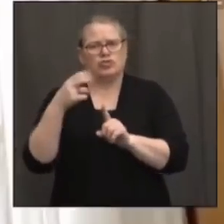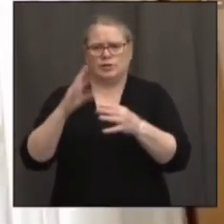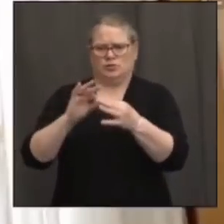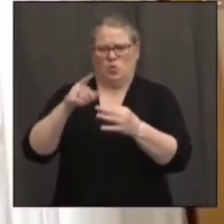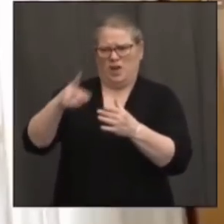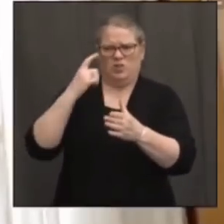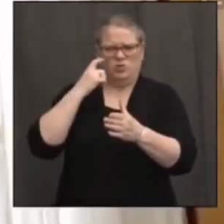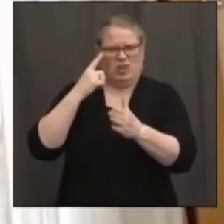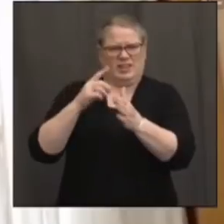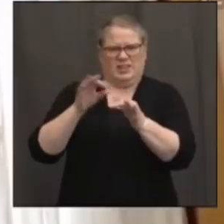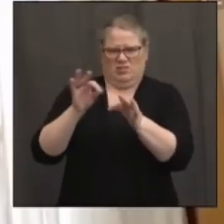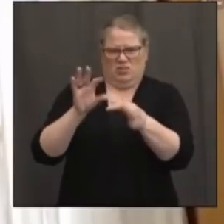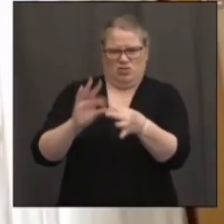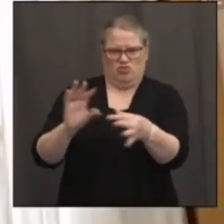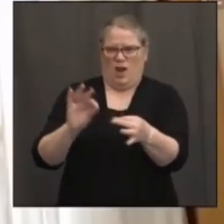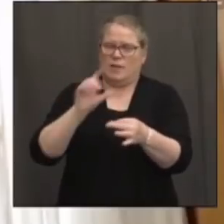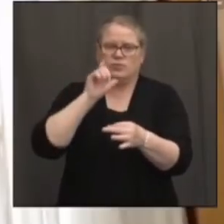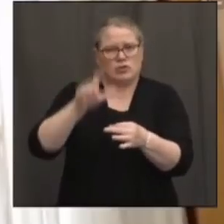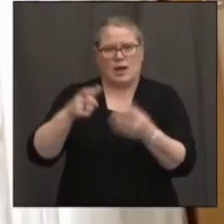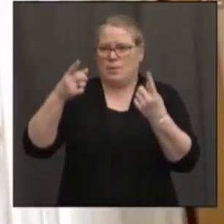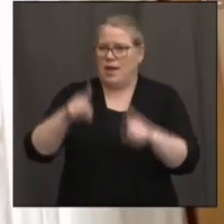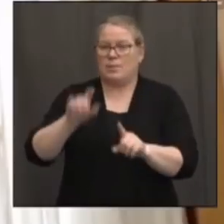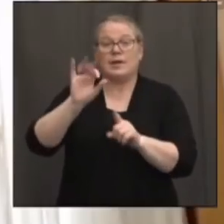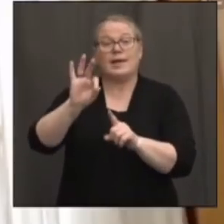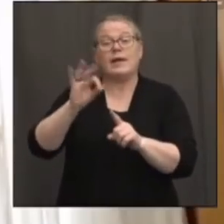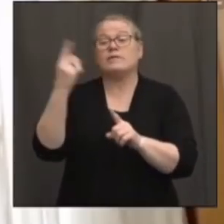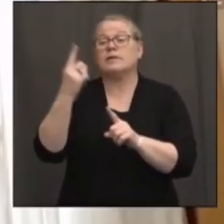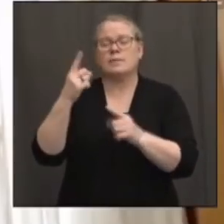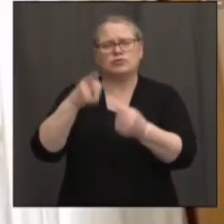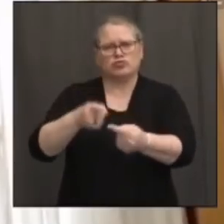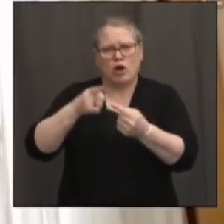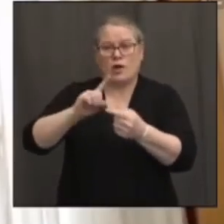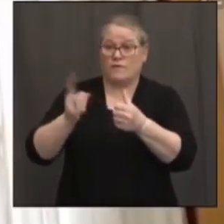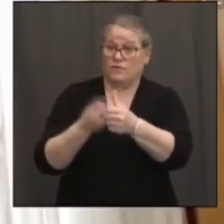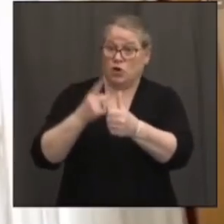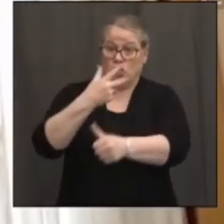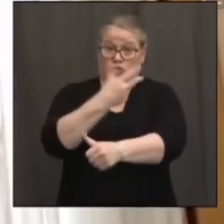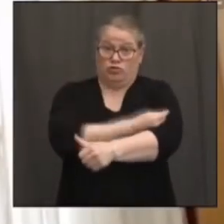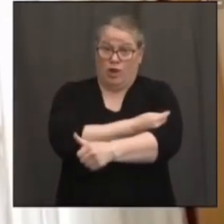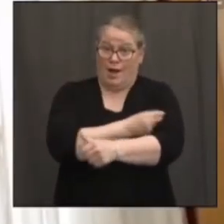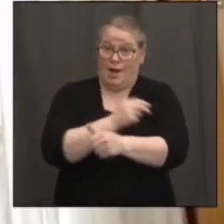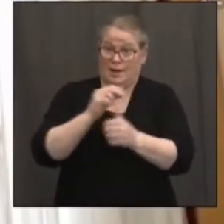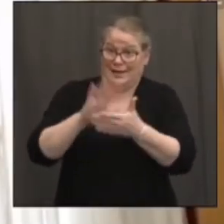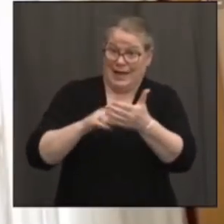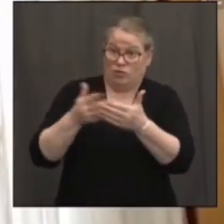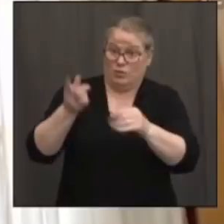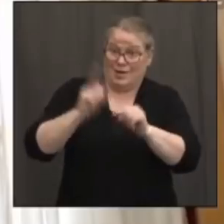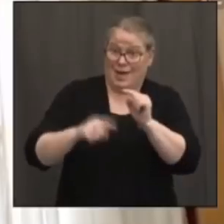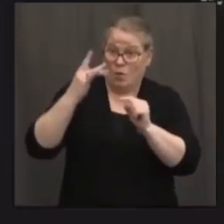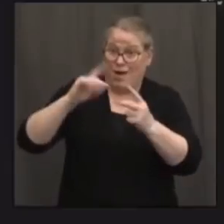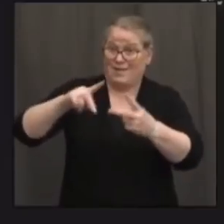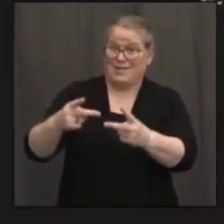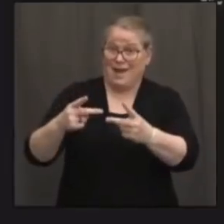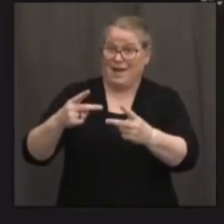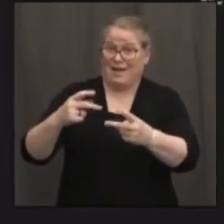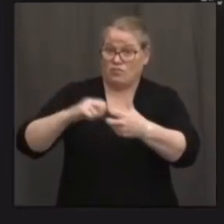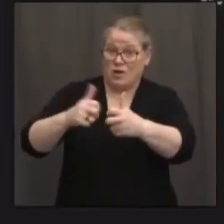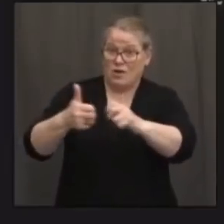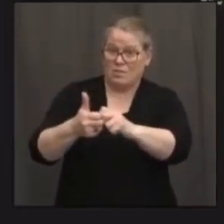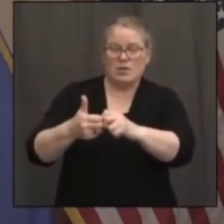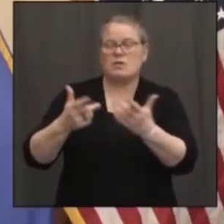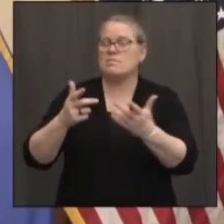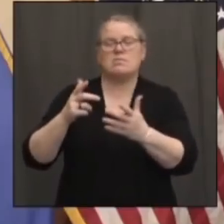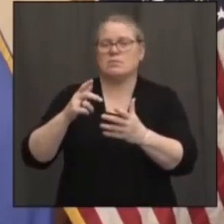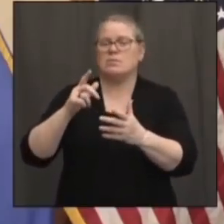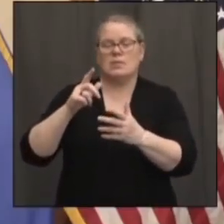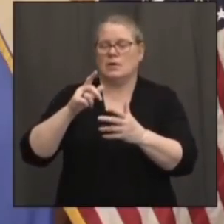got a story of having a hard time getting a first dose appointment scheduled, something related to the second dose, they should